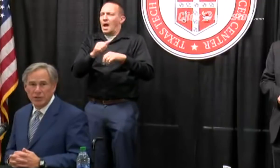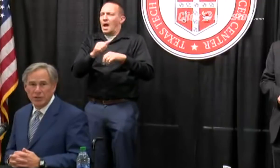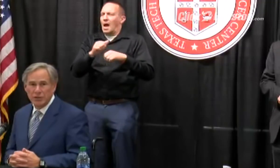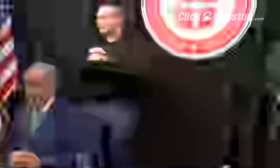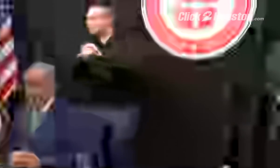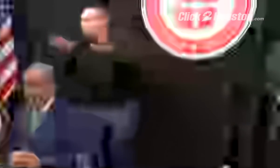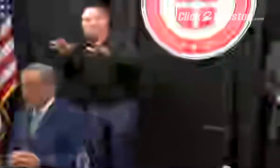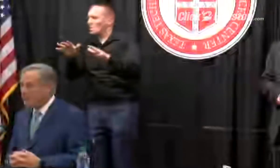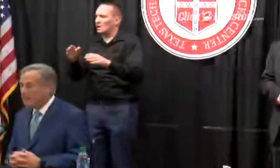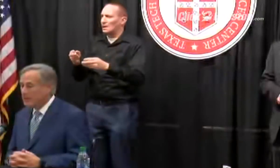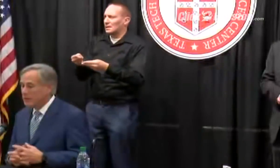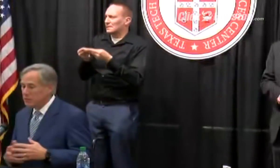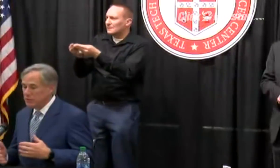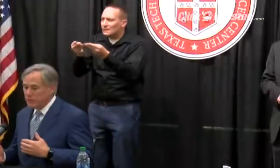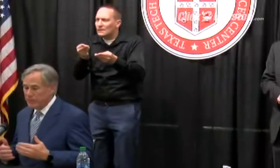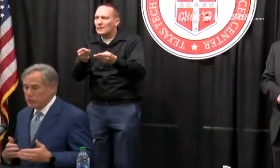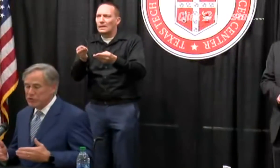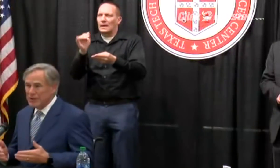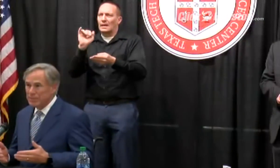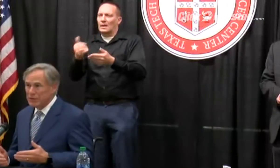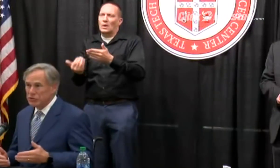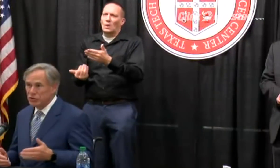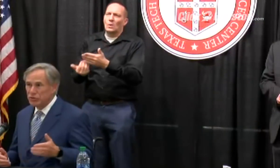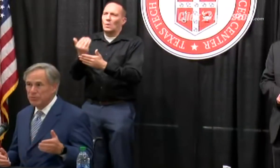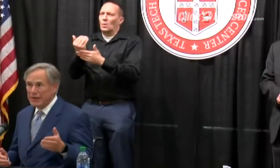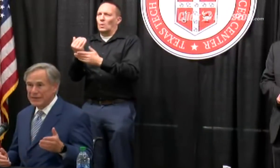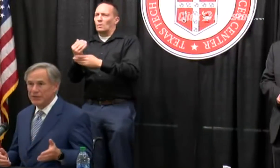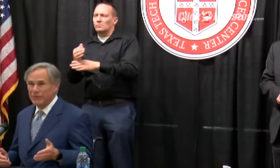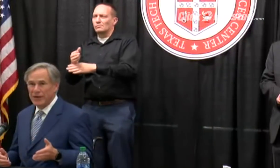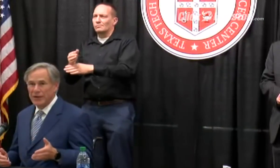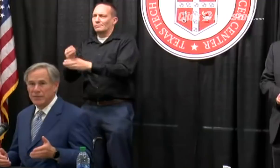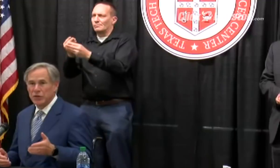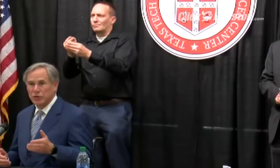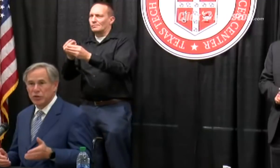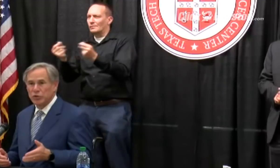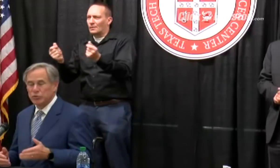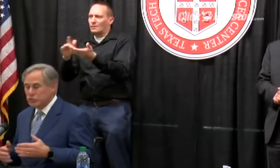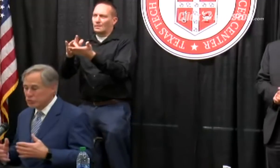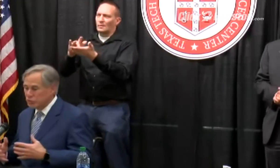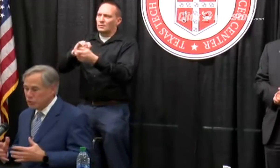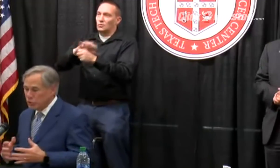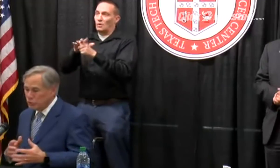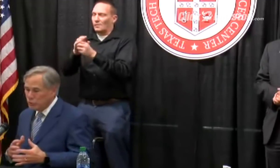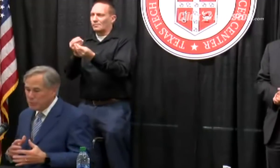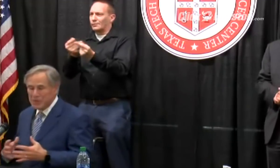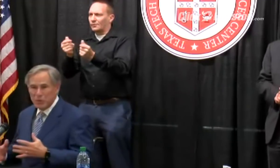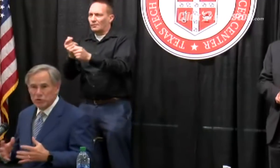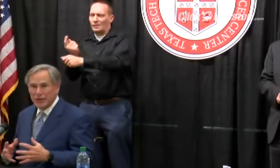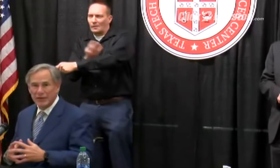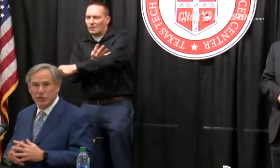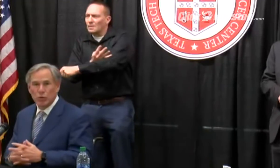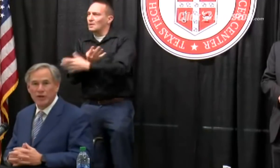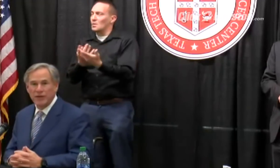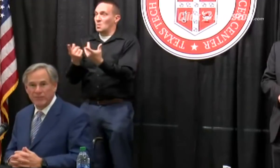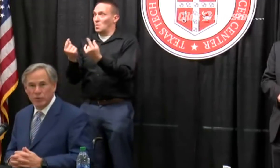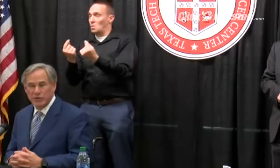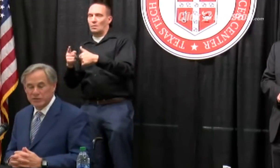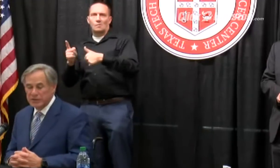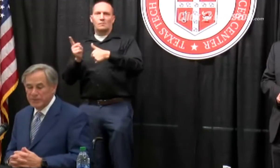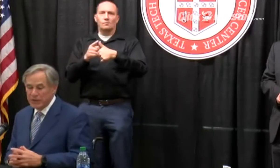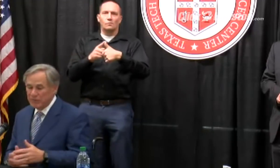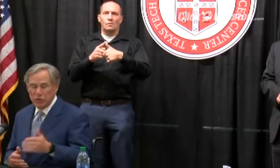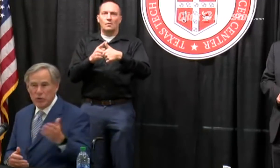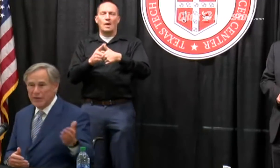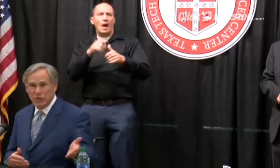new antibody therapy. The first step is to identify those who would be most likely to qualify for